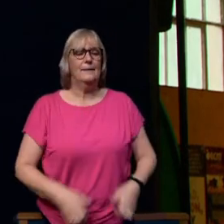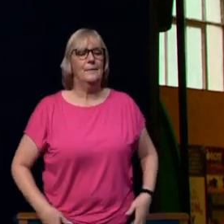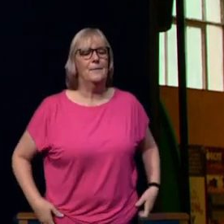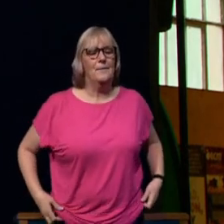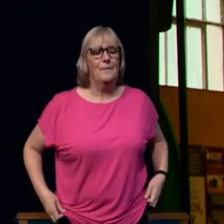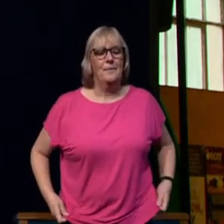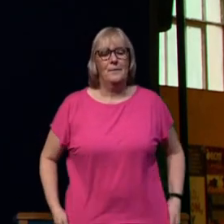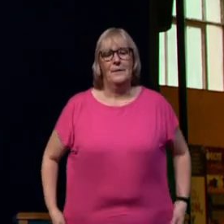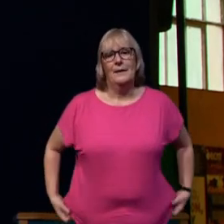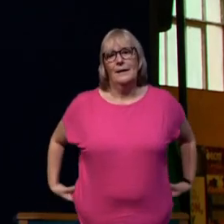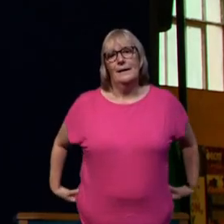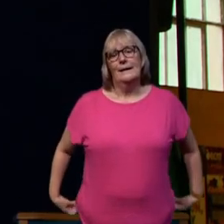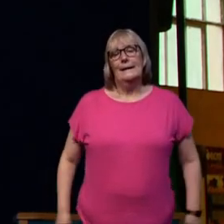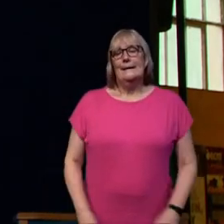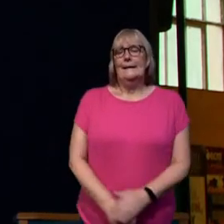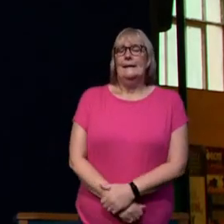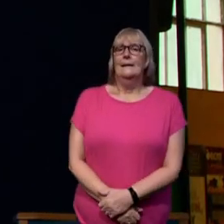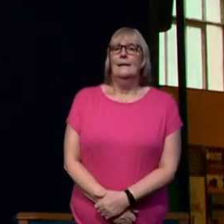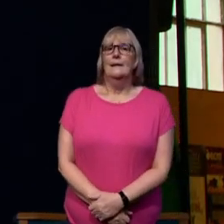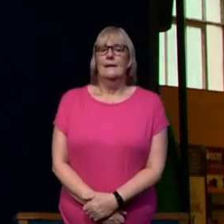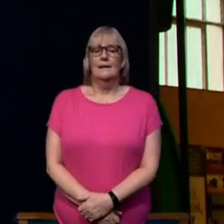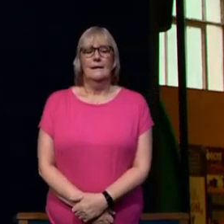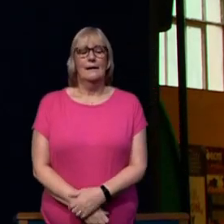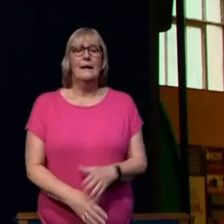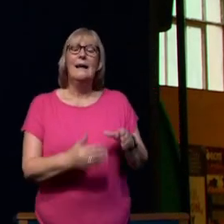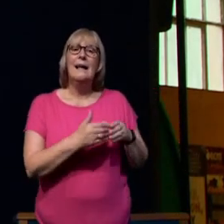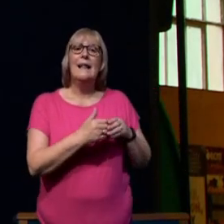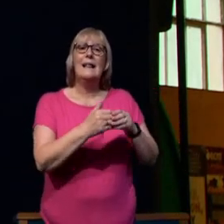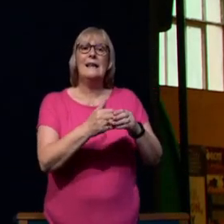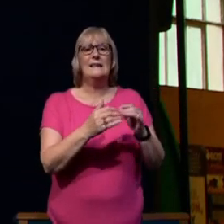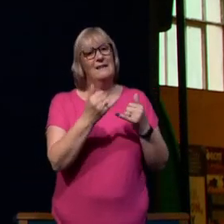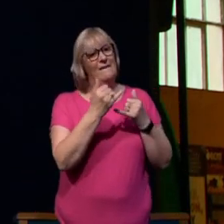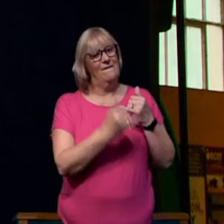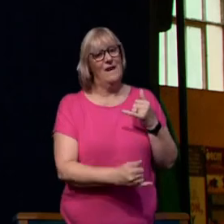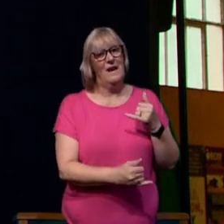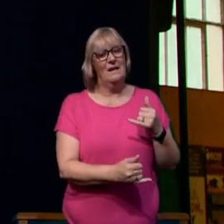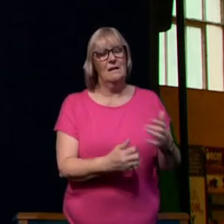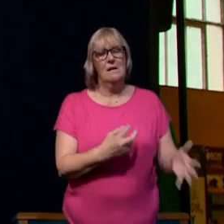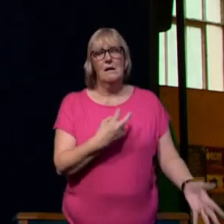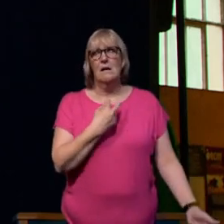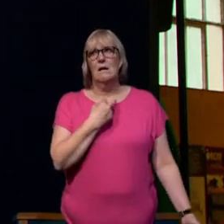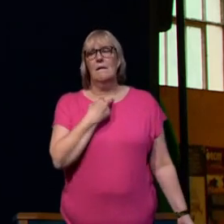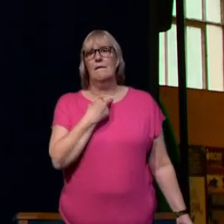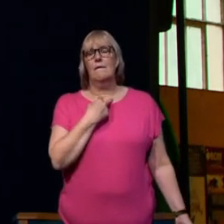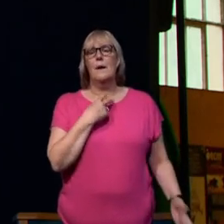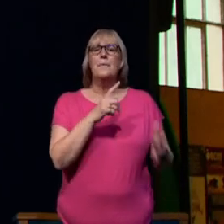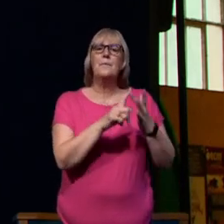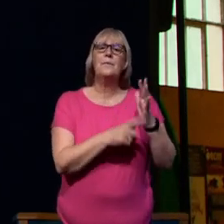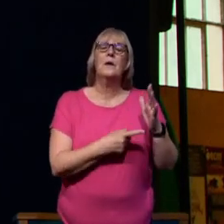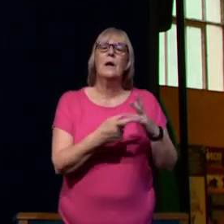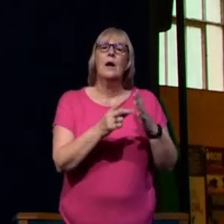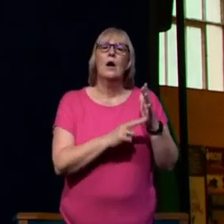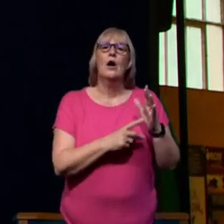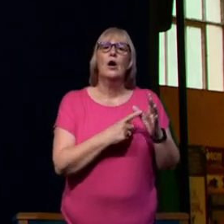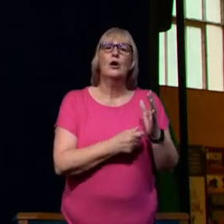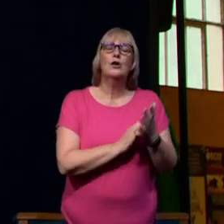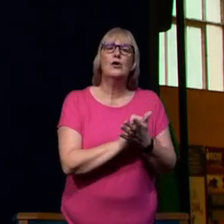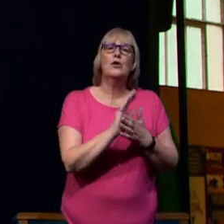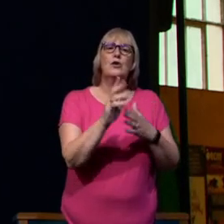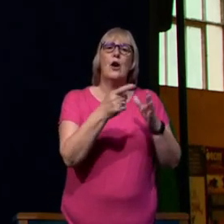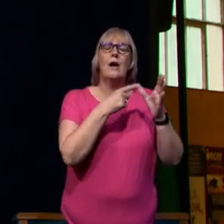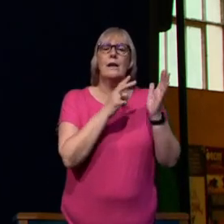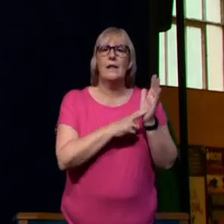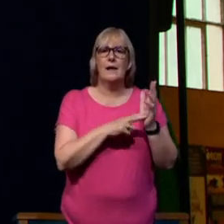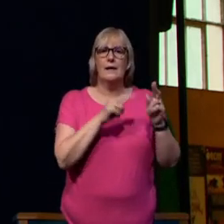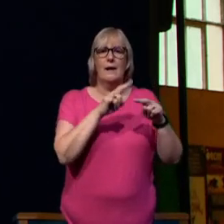It is so discouraging when leaders fail. When Jonathan Fletcher, who was at Emmanuel Wimbledon, when it was in the